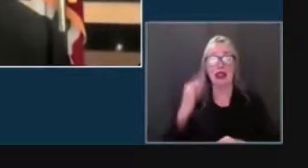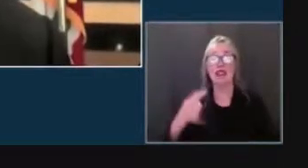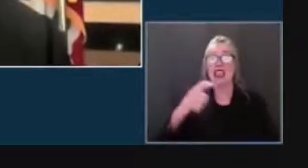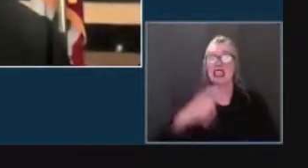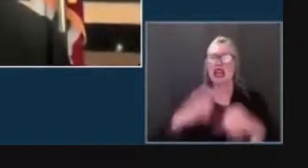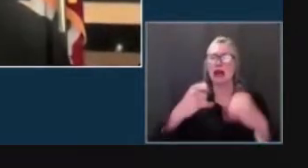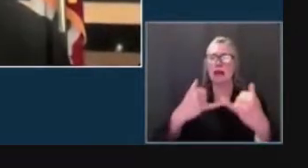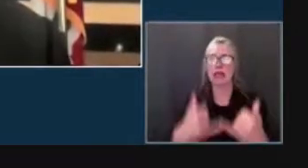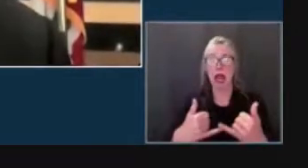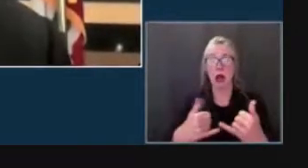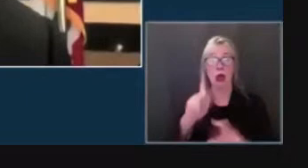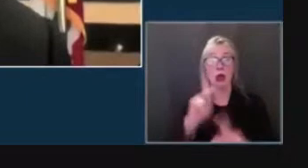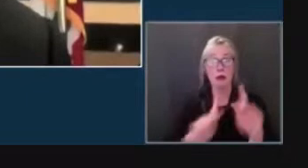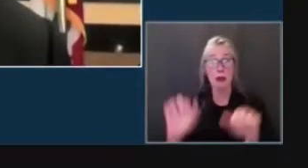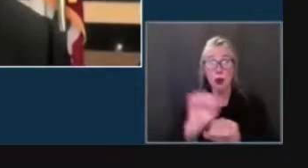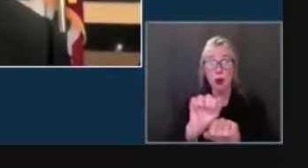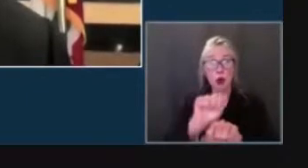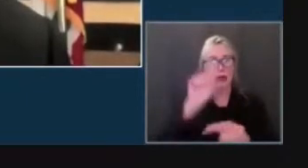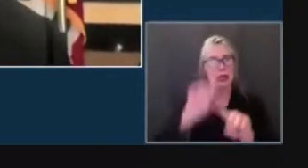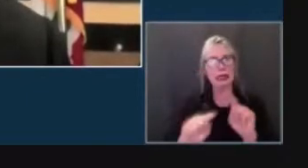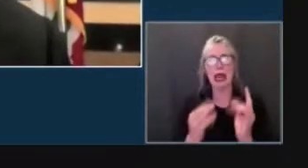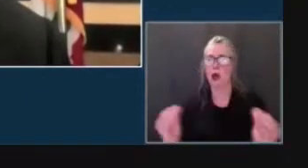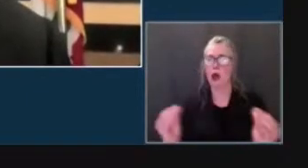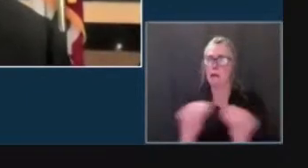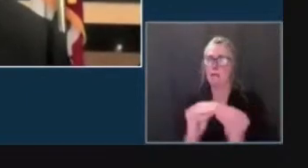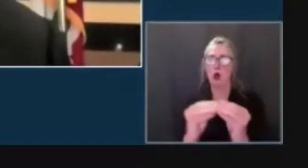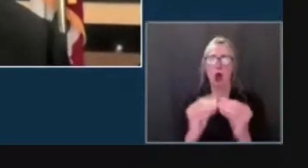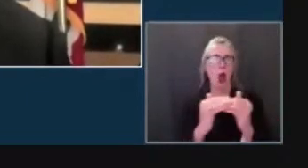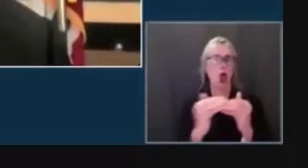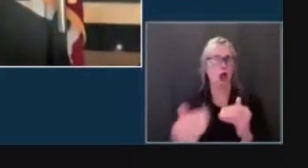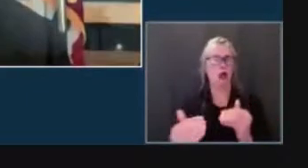people cannot wait any longer. Thank you.